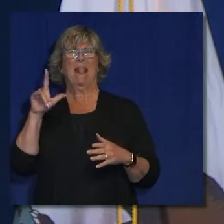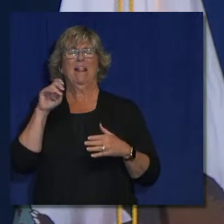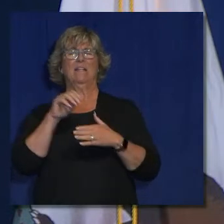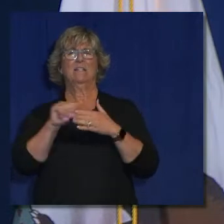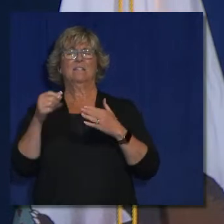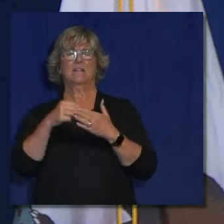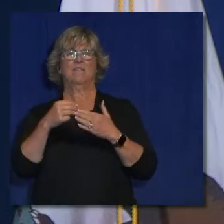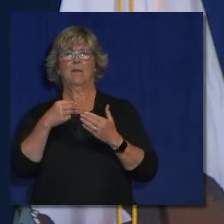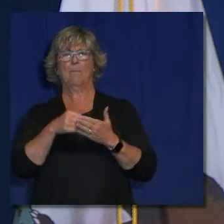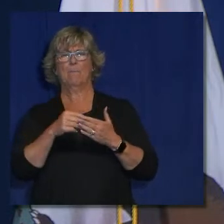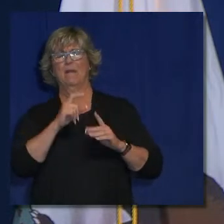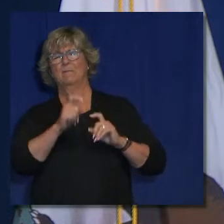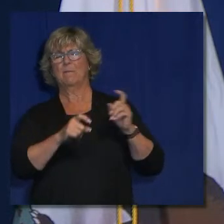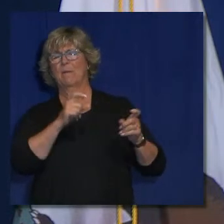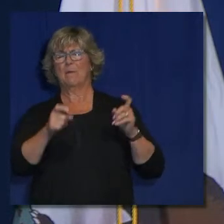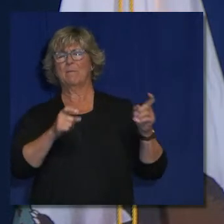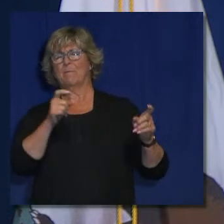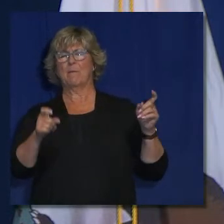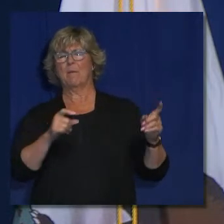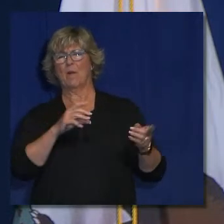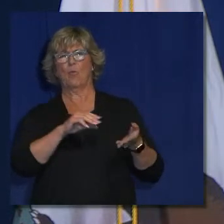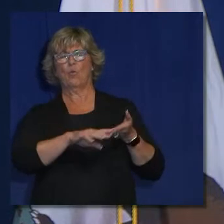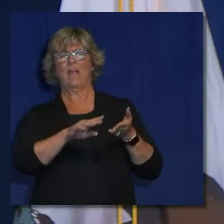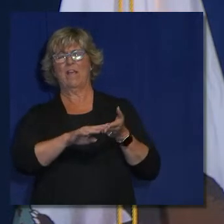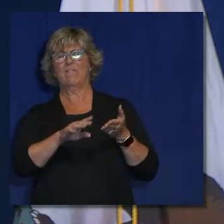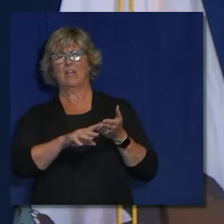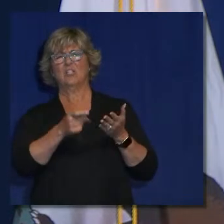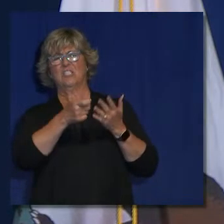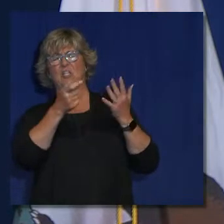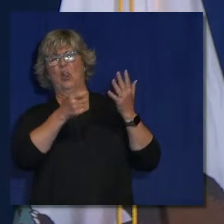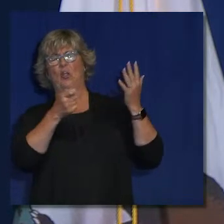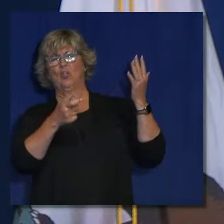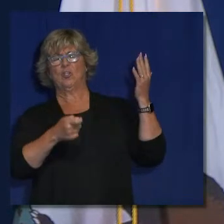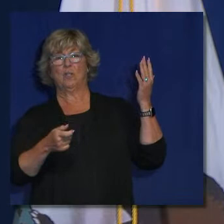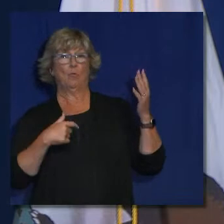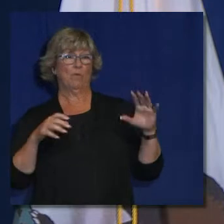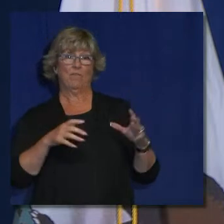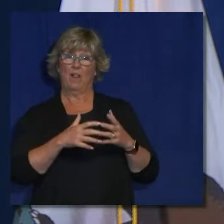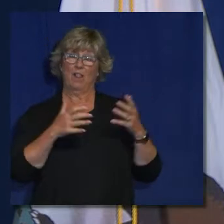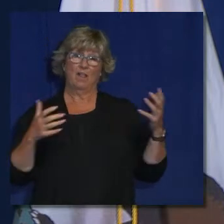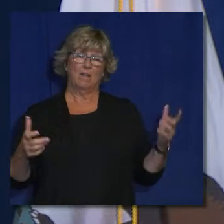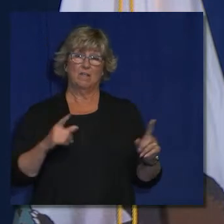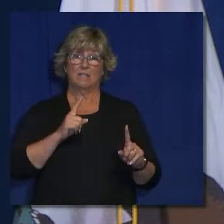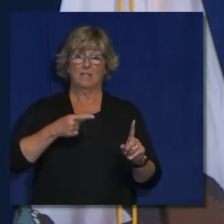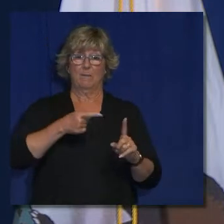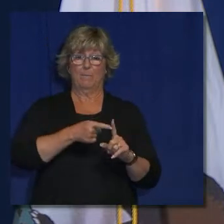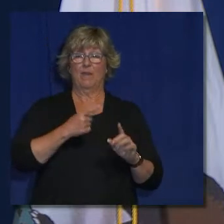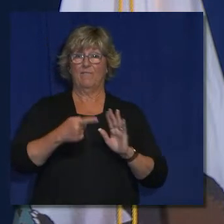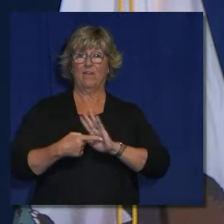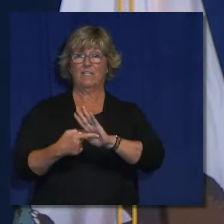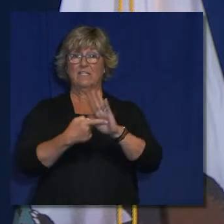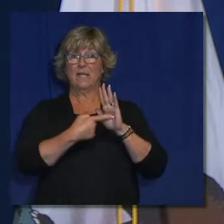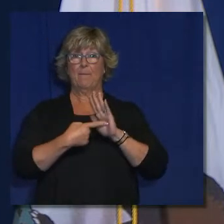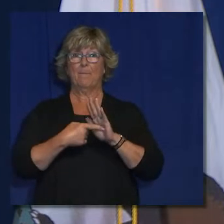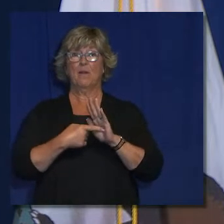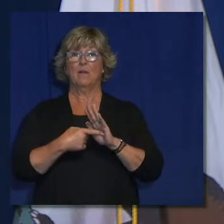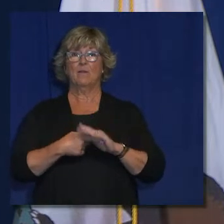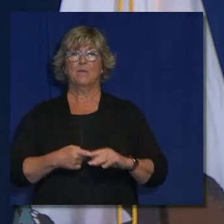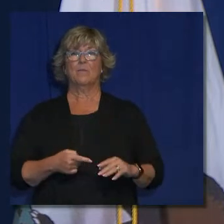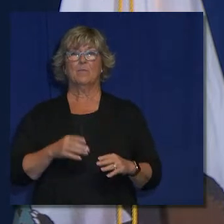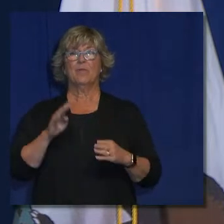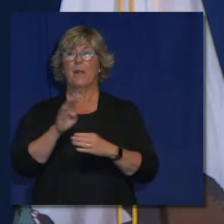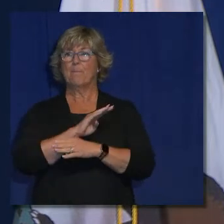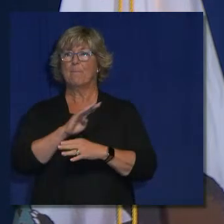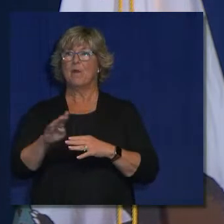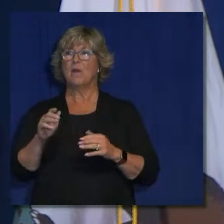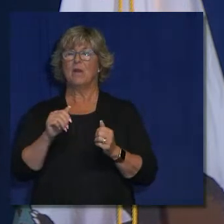grants, fees, fines, waivers, exclusions. Specifically, just example, just all the